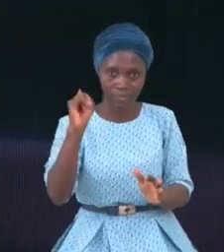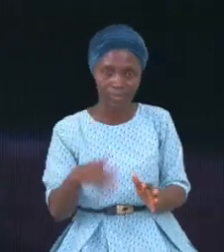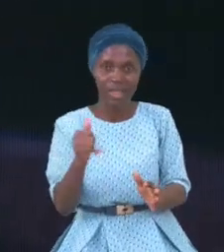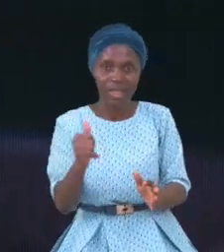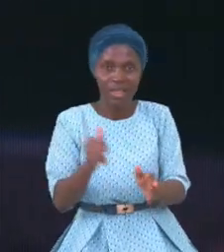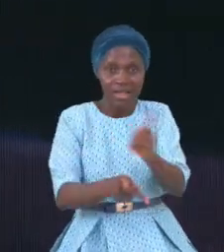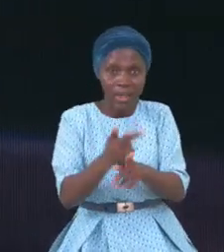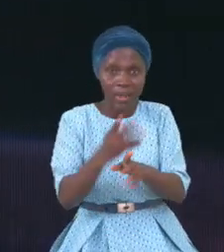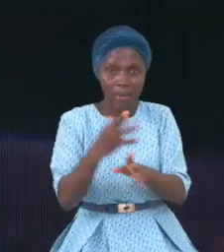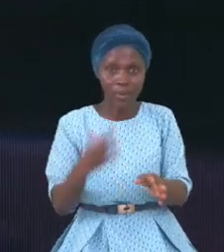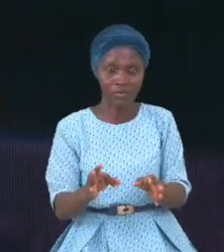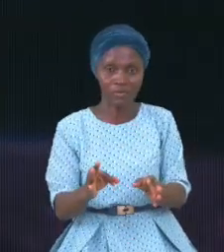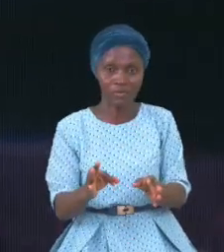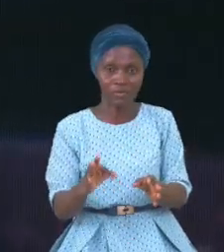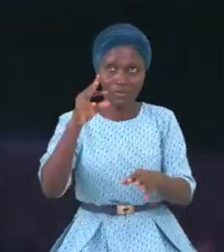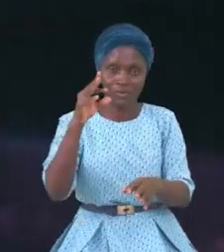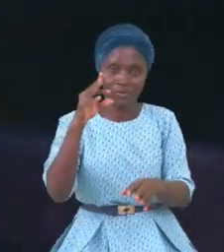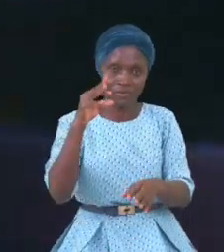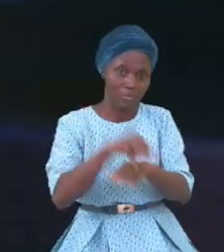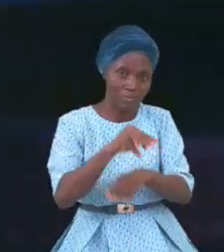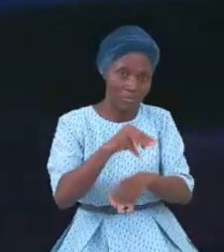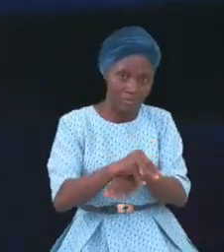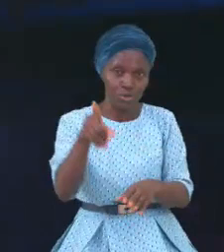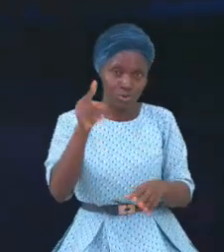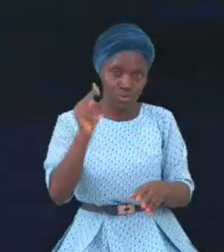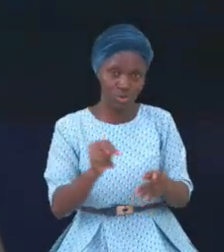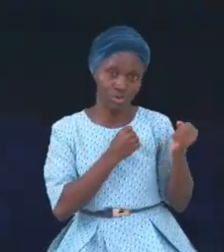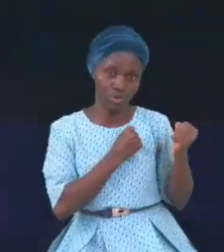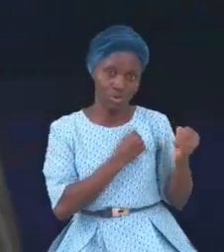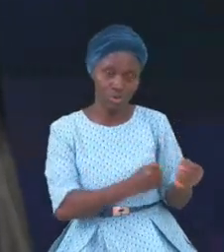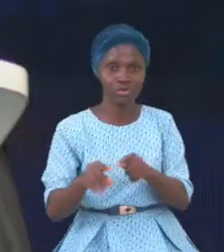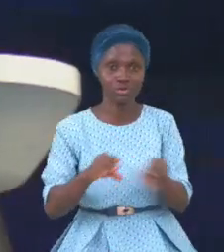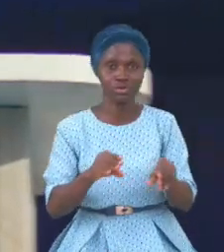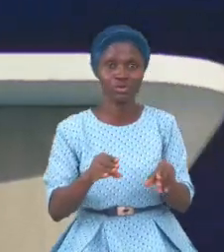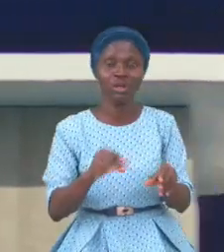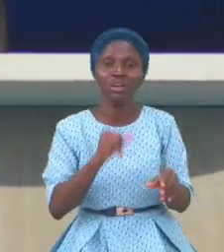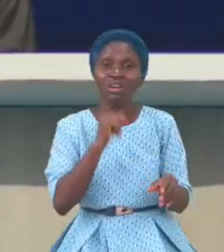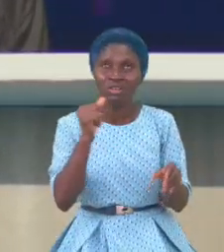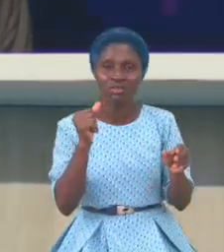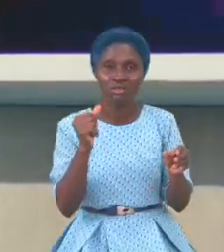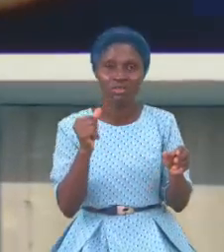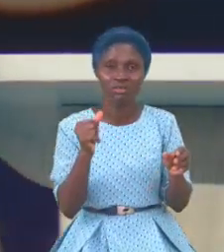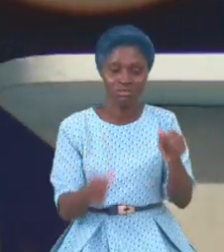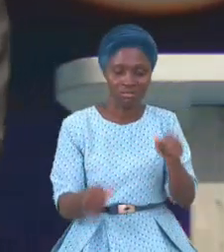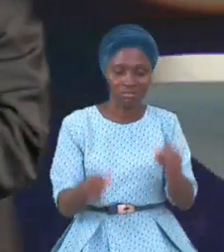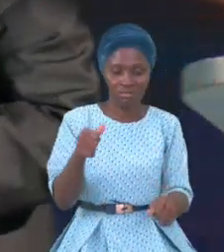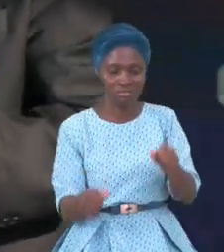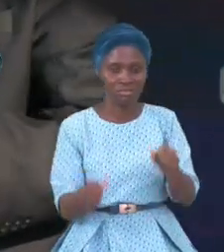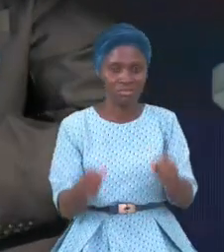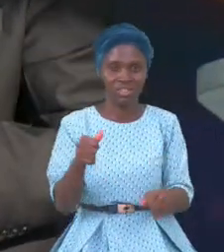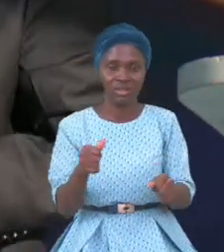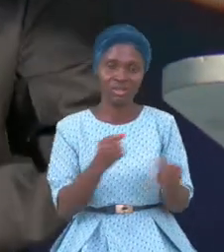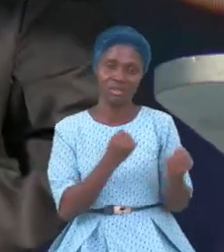need courage. Not wavering courage. Today I'm courageous, and then